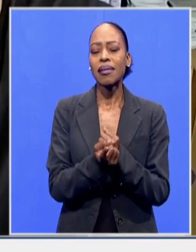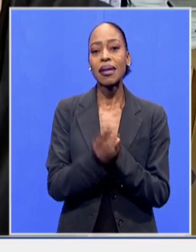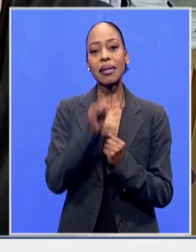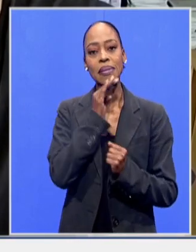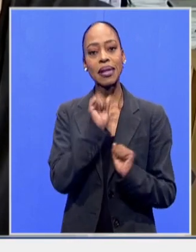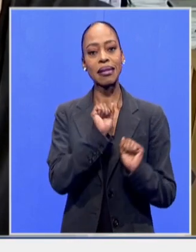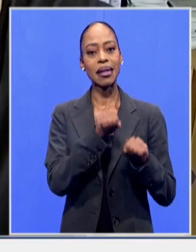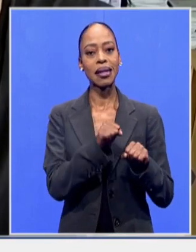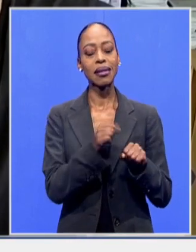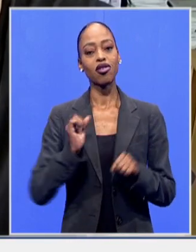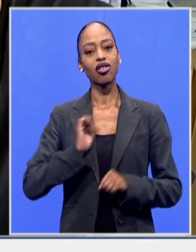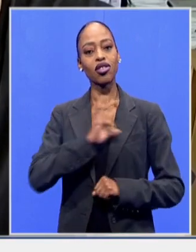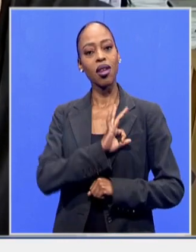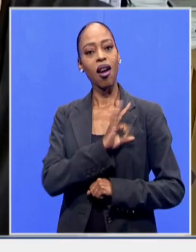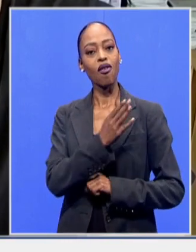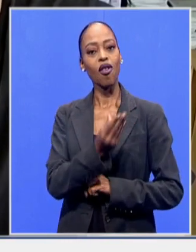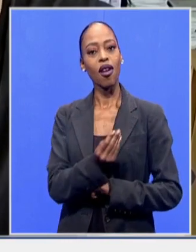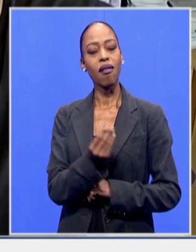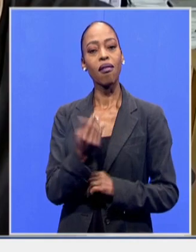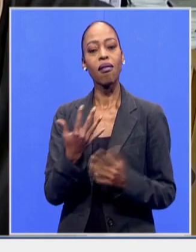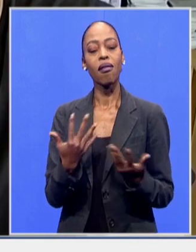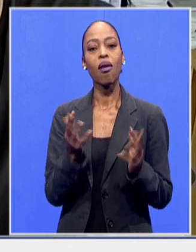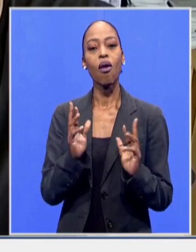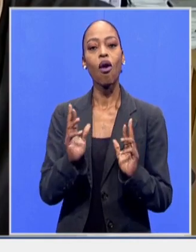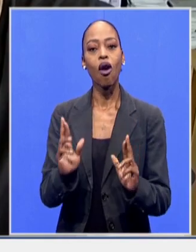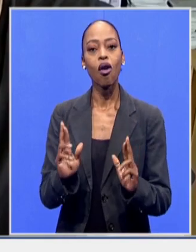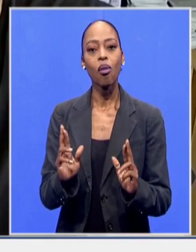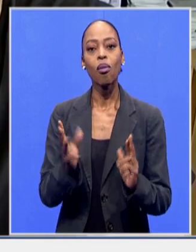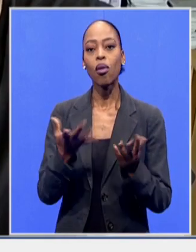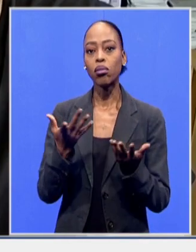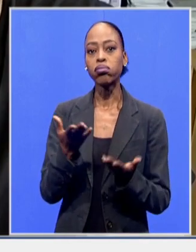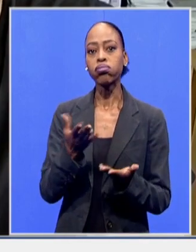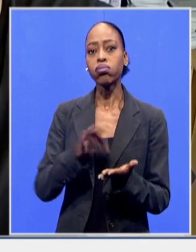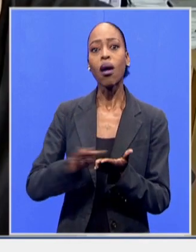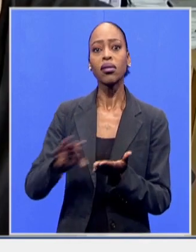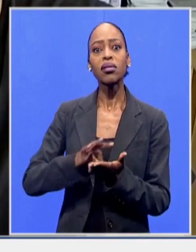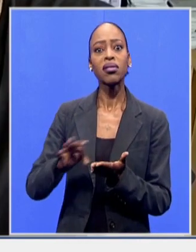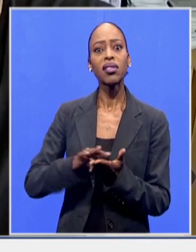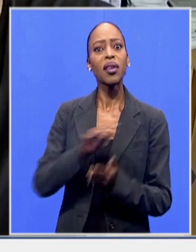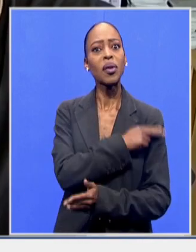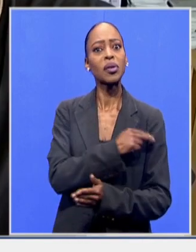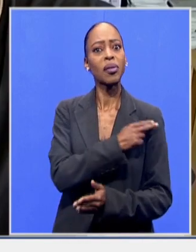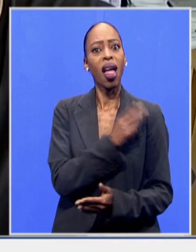have staff, one would hope, that is there to clean the health facilities?